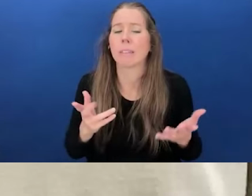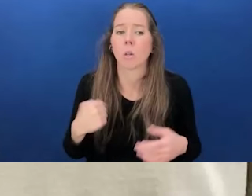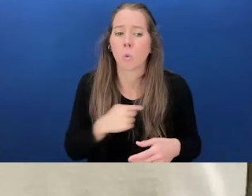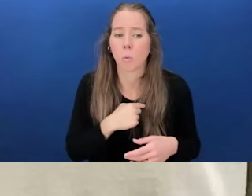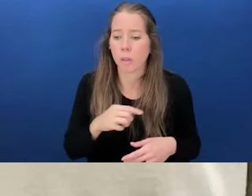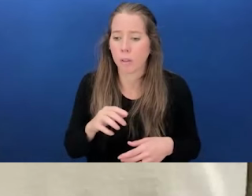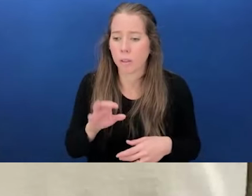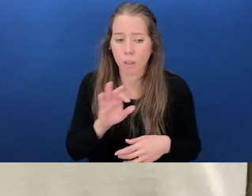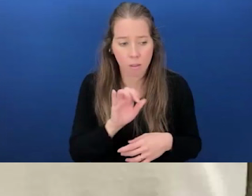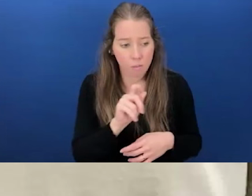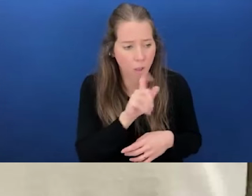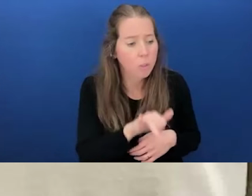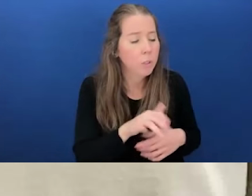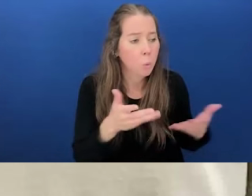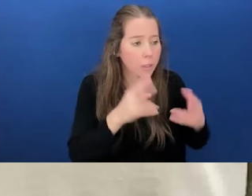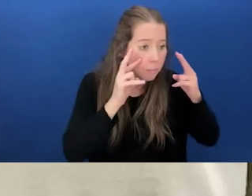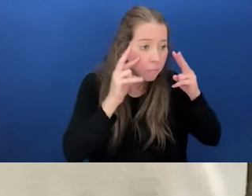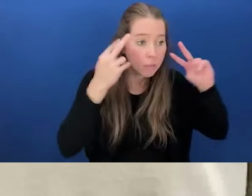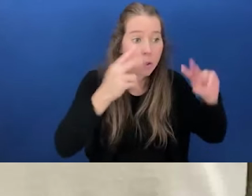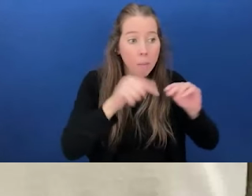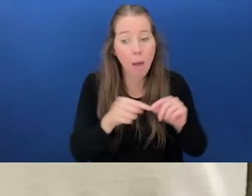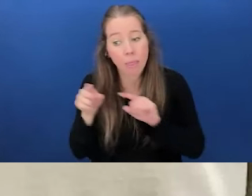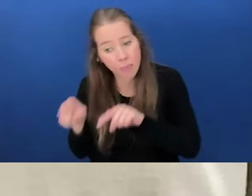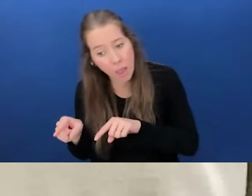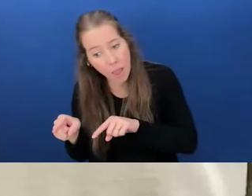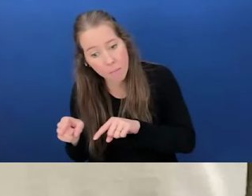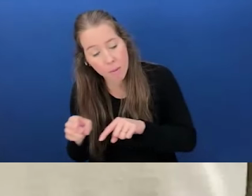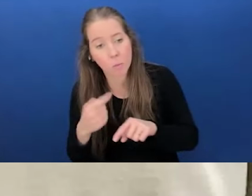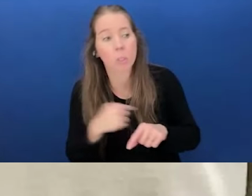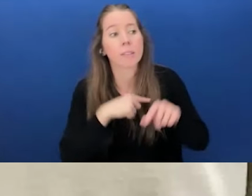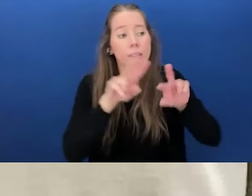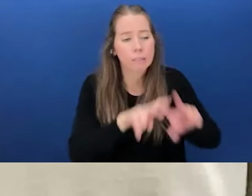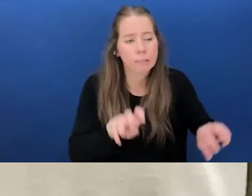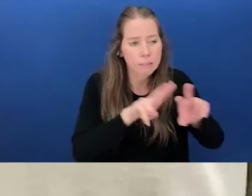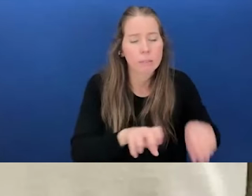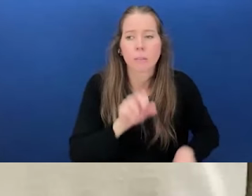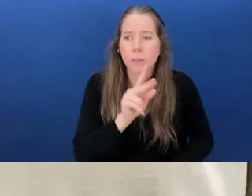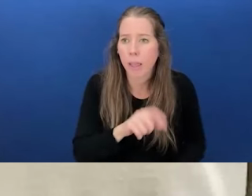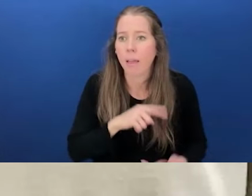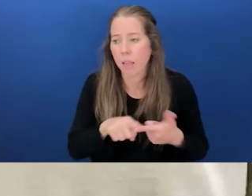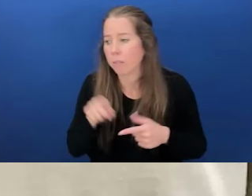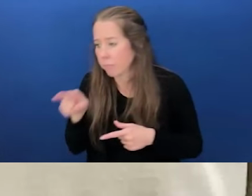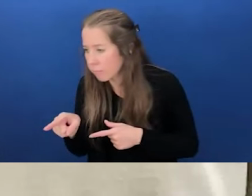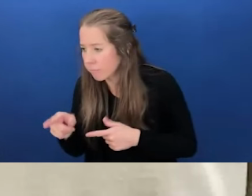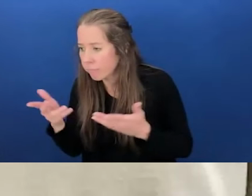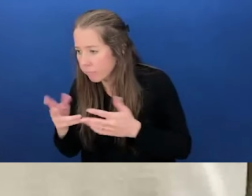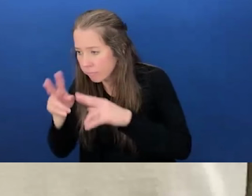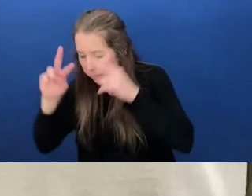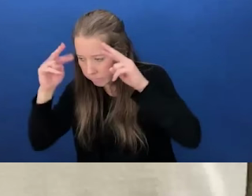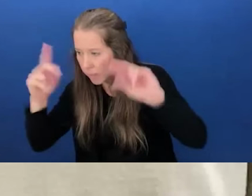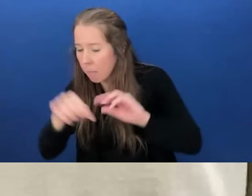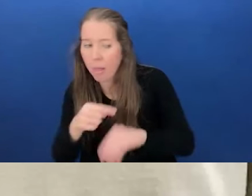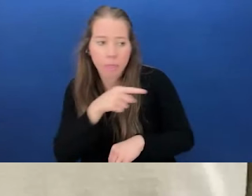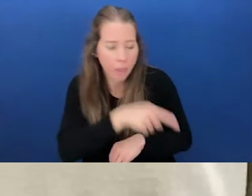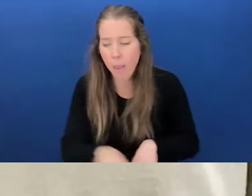faculty, like, what is the misconception about your, you know, classified? And then we would break that down and then we're like, And then vice versa. And then there's that clarity. And then so